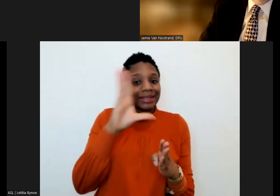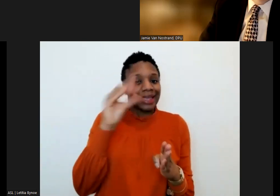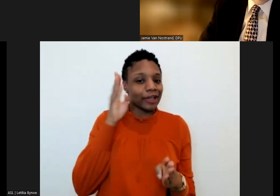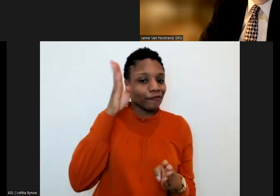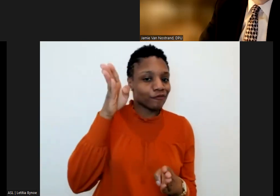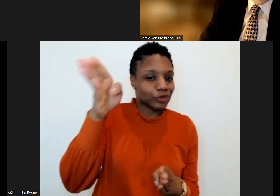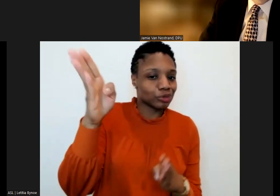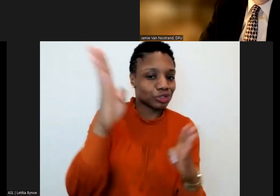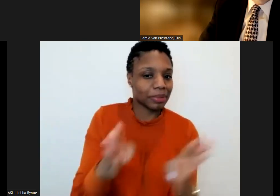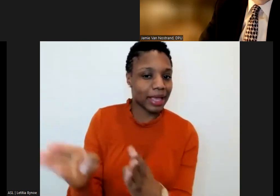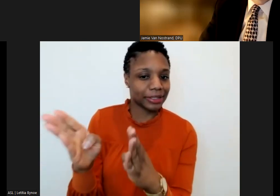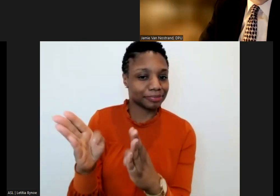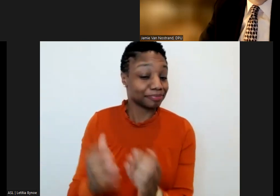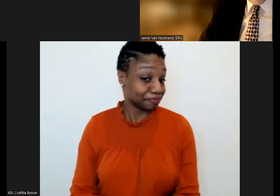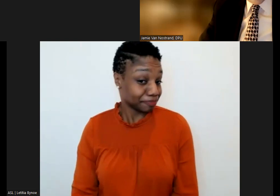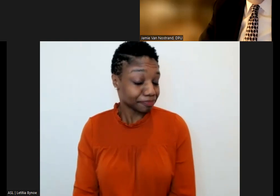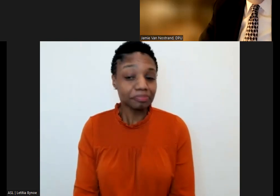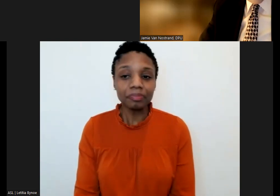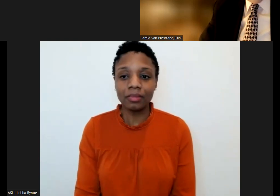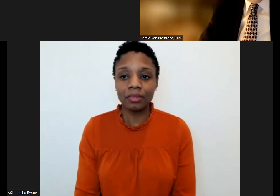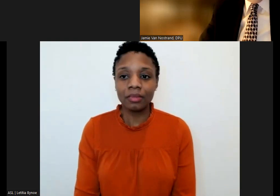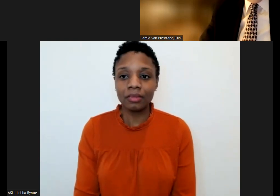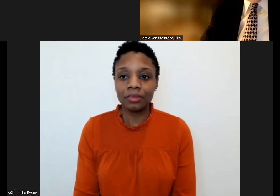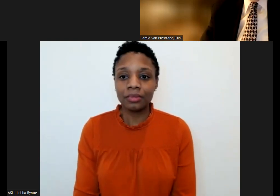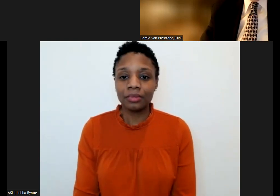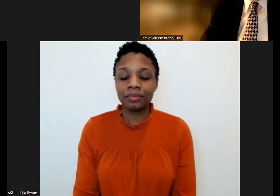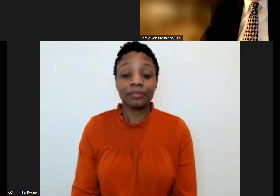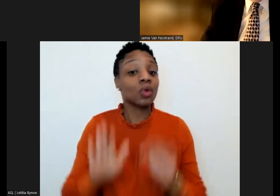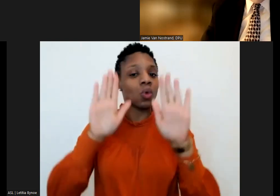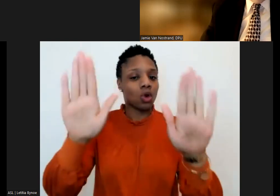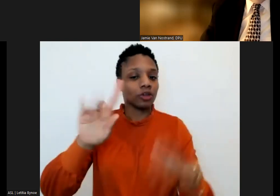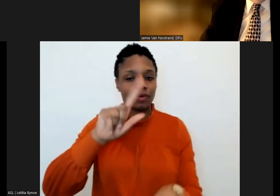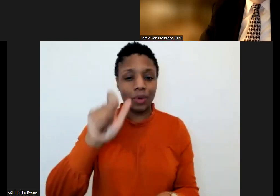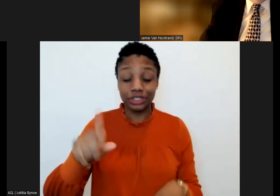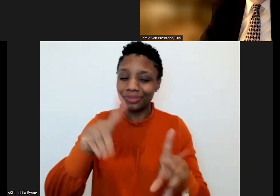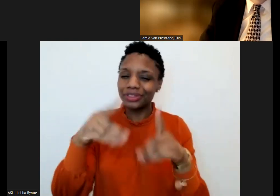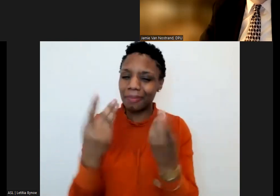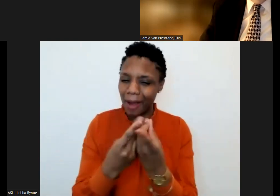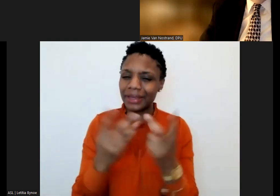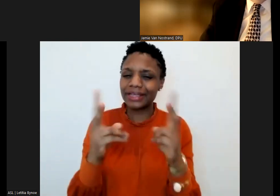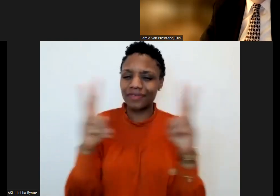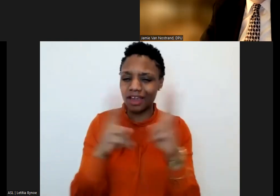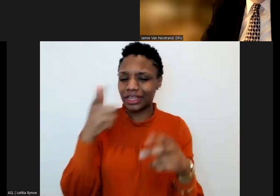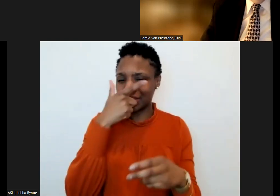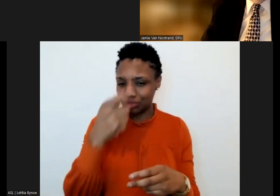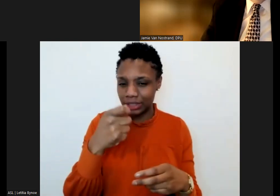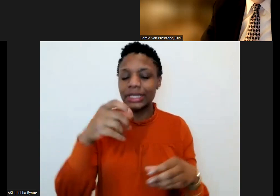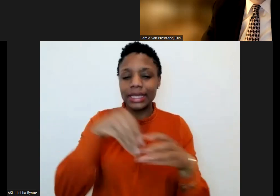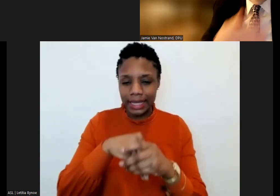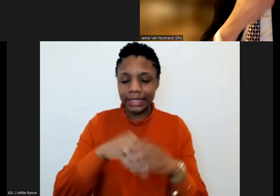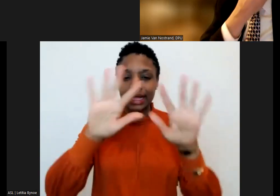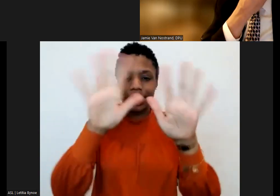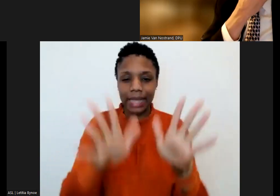Yeah, that's a wonderful question. Thank you, Kalila. Certainly the department is very interested in climate adaptation